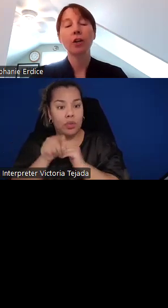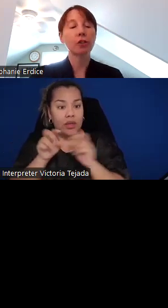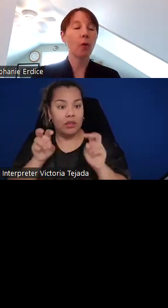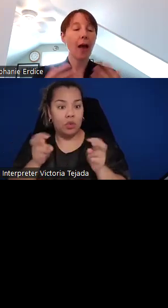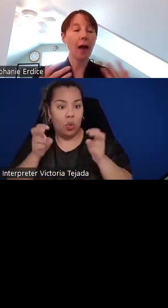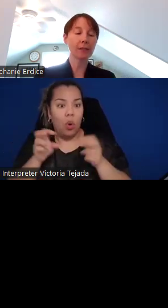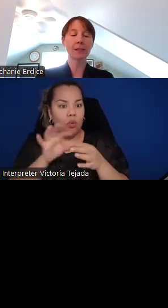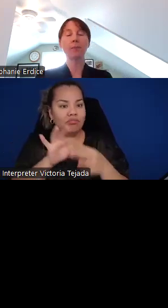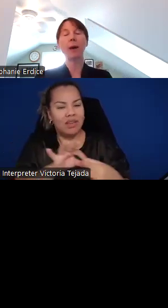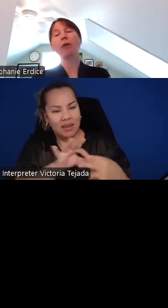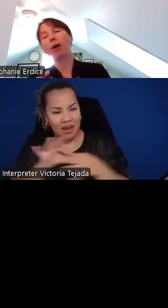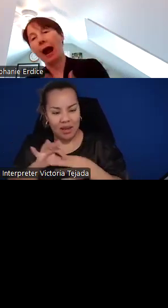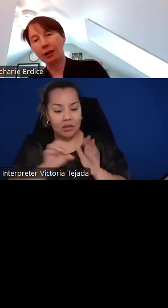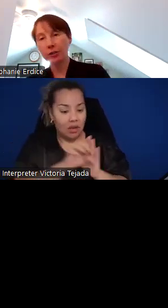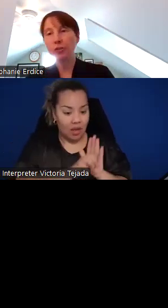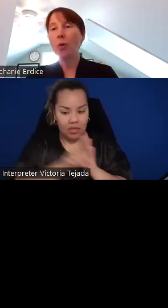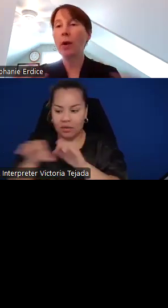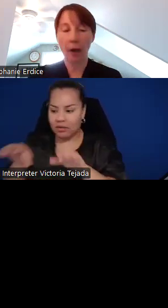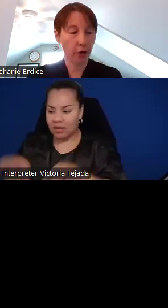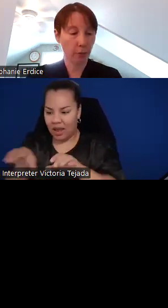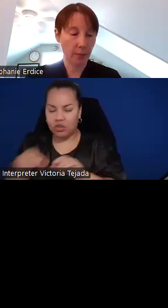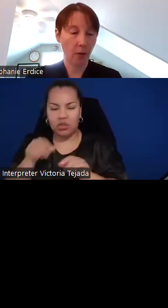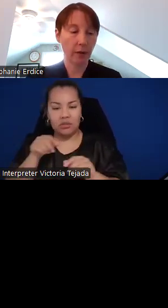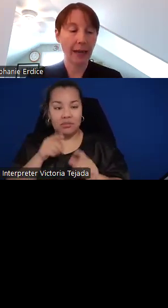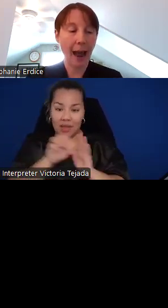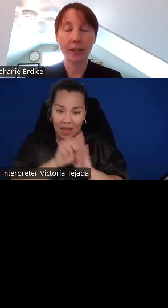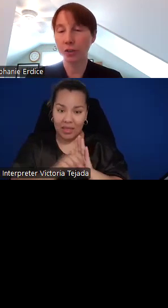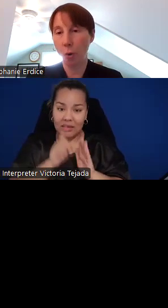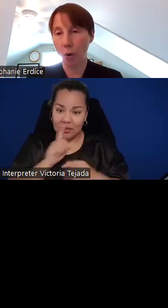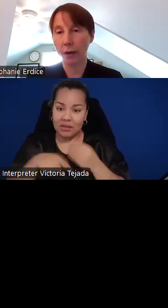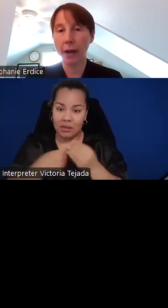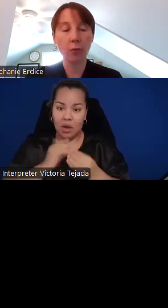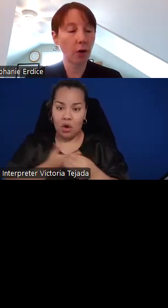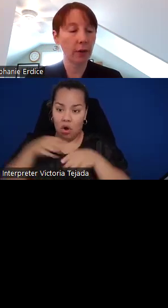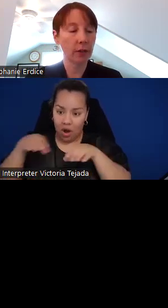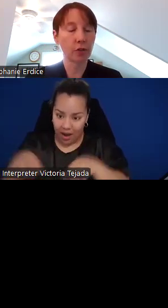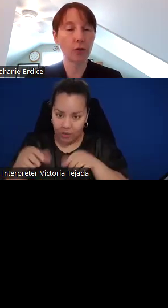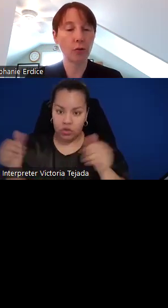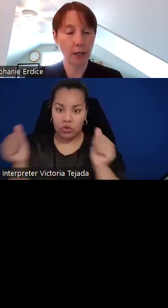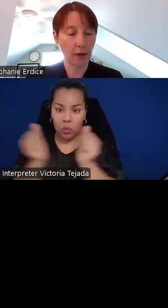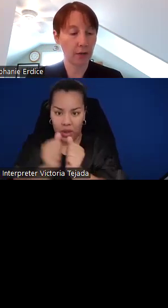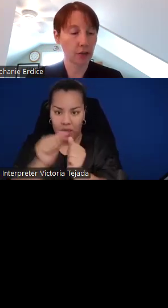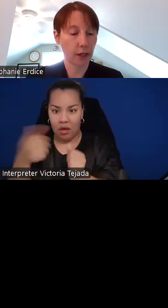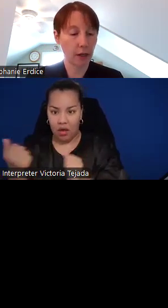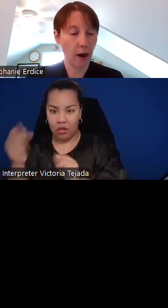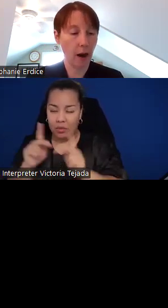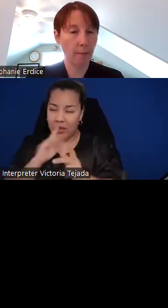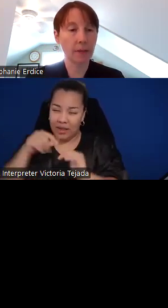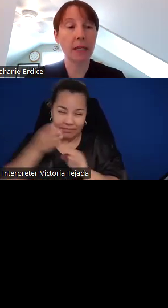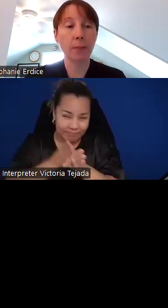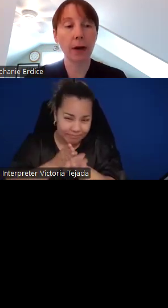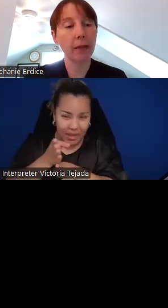actions. So ethics is about our actions with other people, like at its core. And we'll go into a